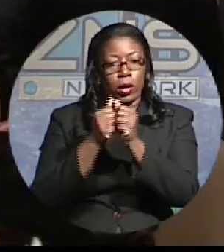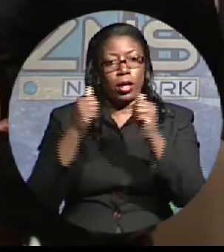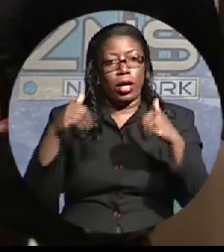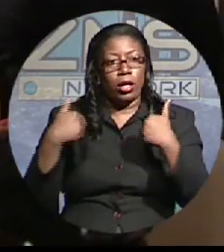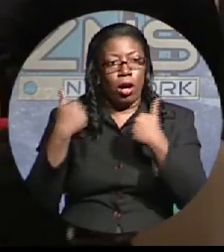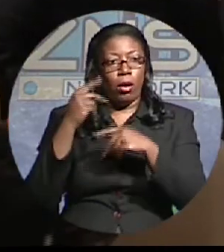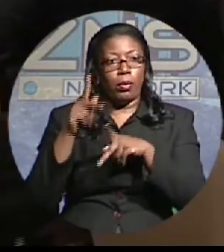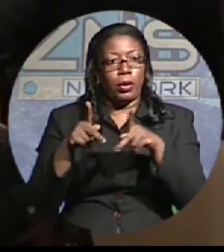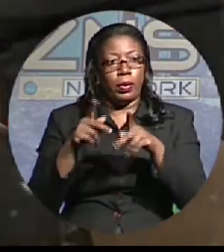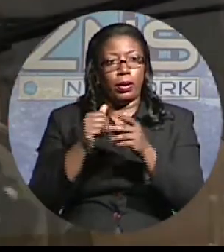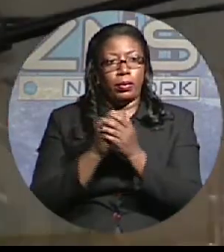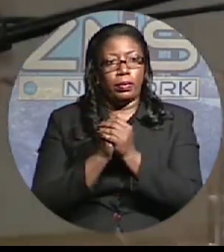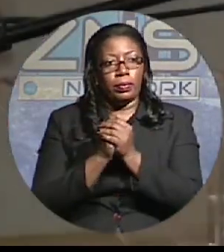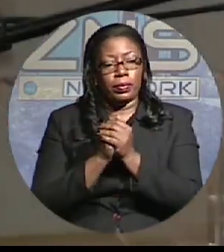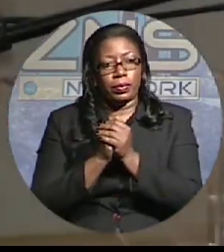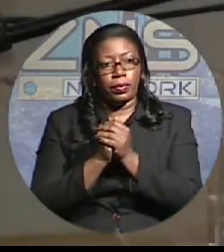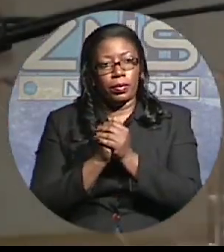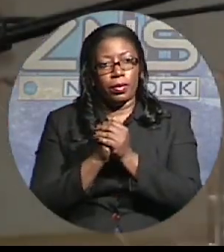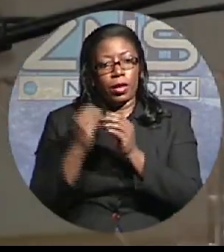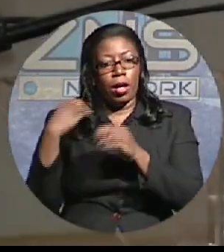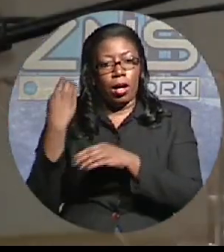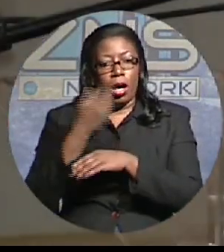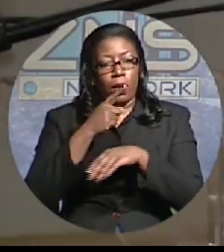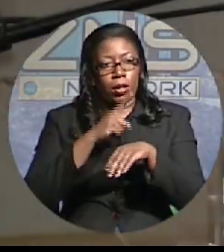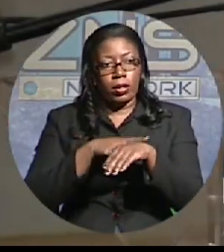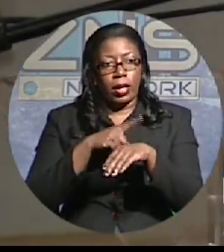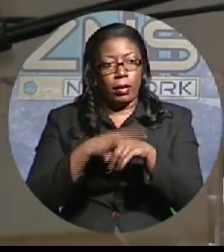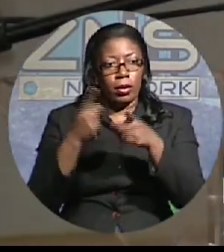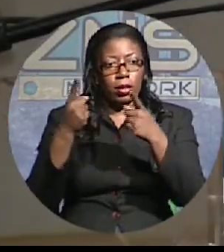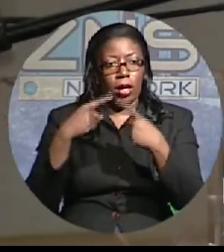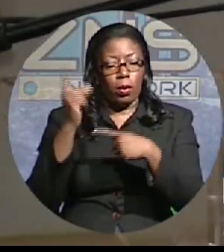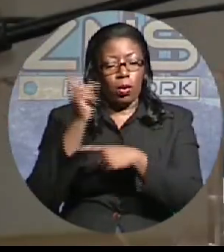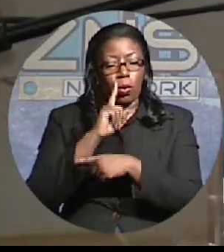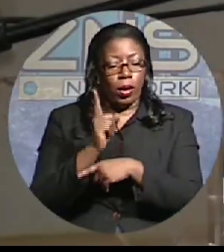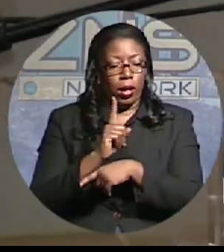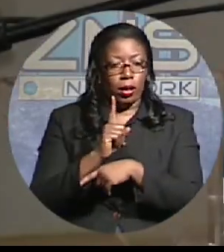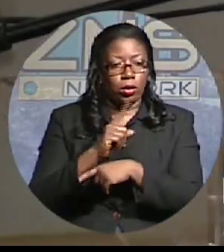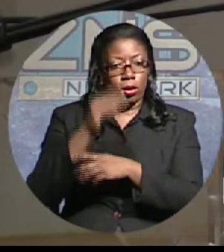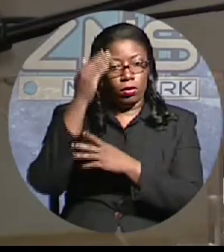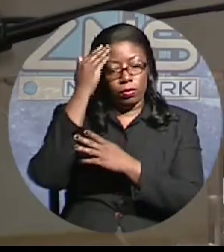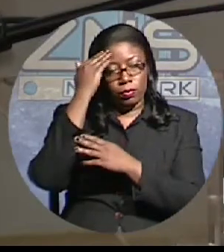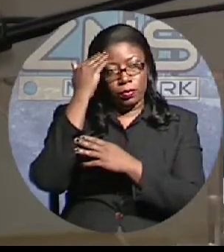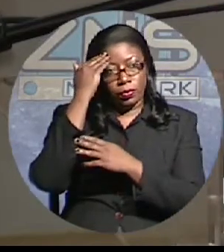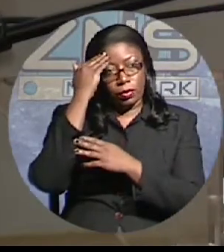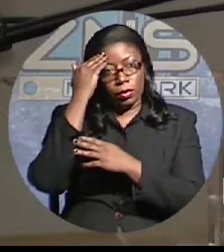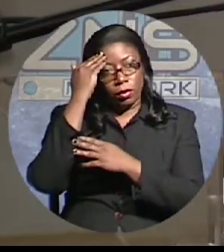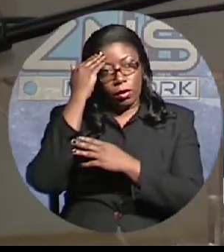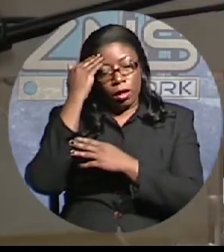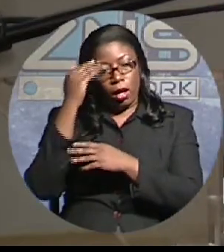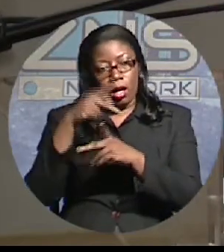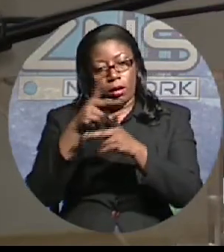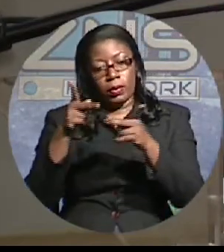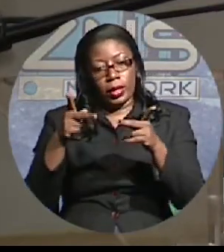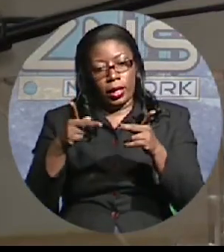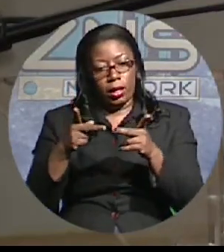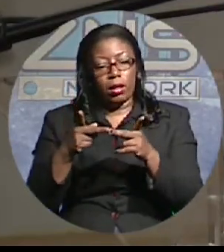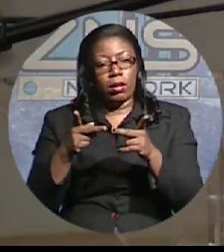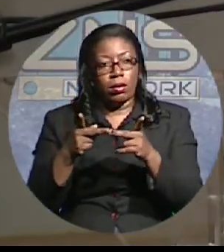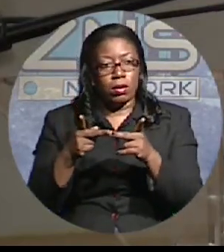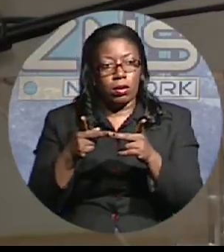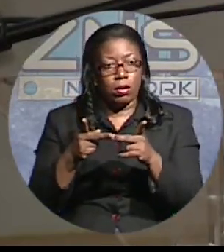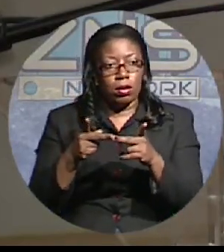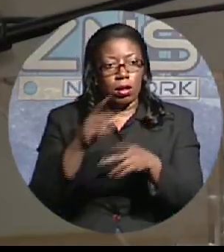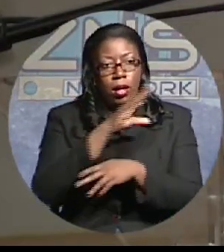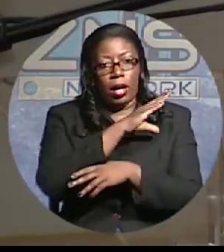people. Our time has come where we must politely recognize our place in society